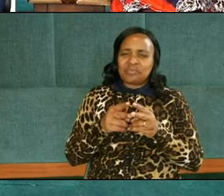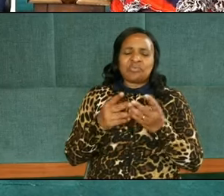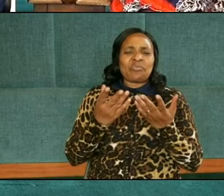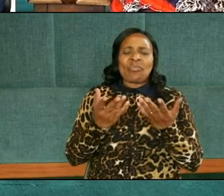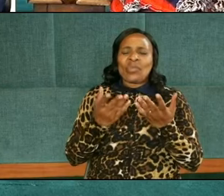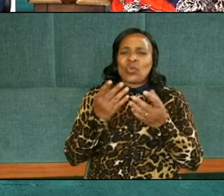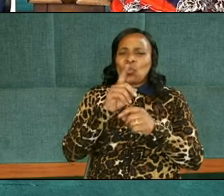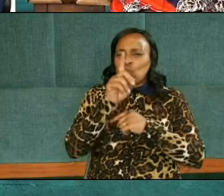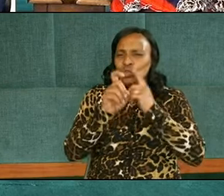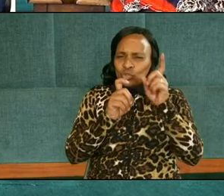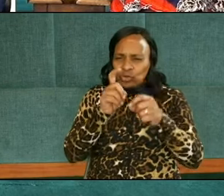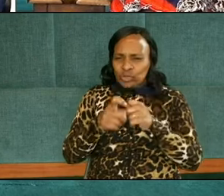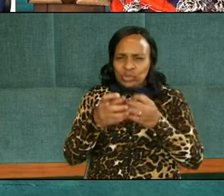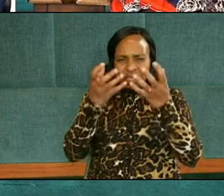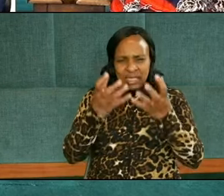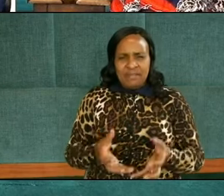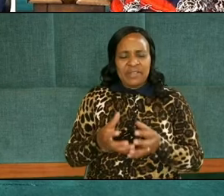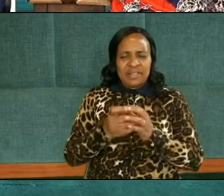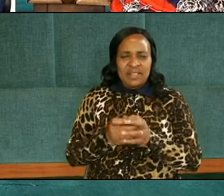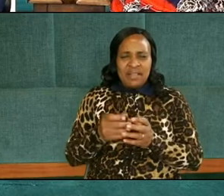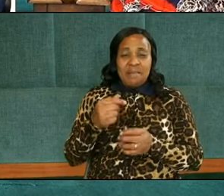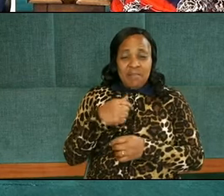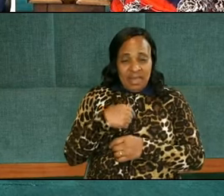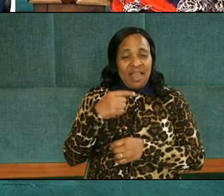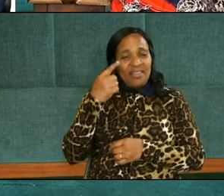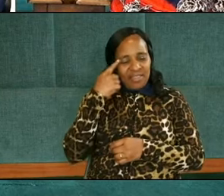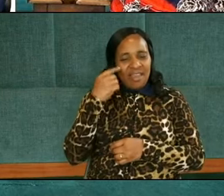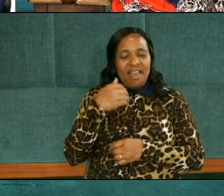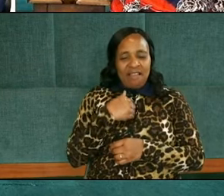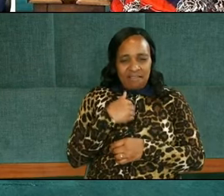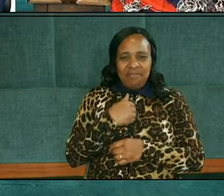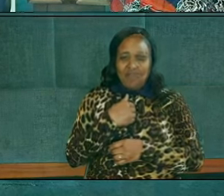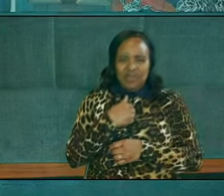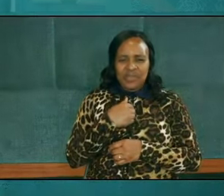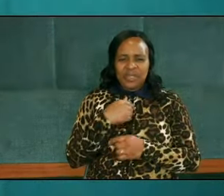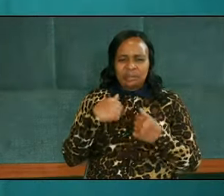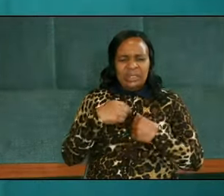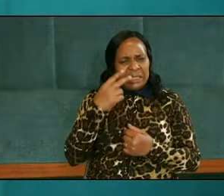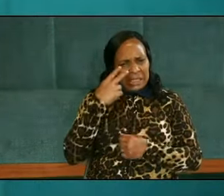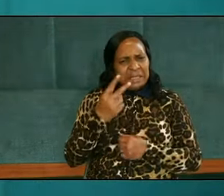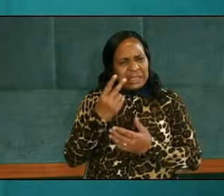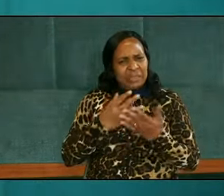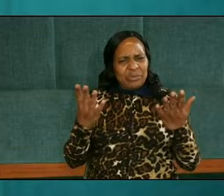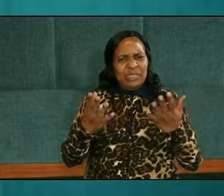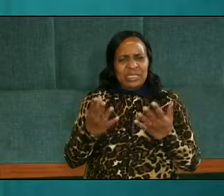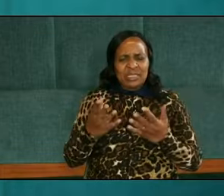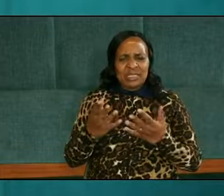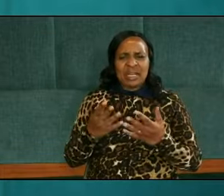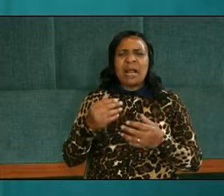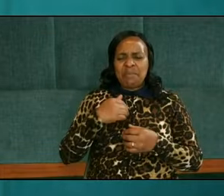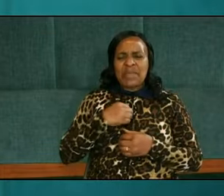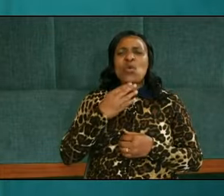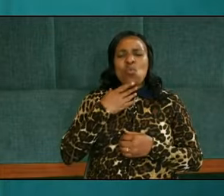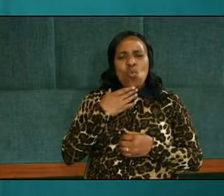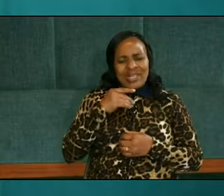questions. Like asking, I think I have. Just like I see someone with something, I'm like, I would really want that thing.